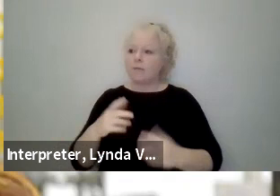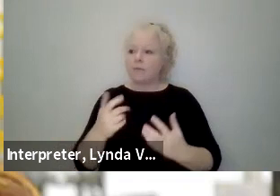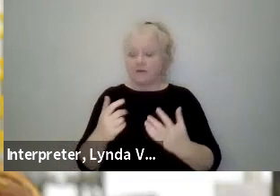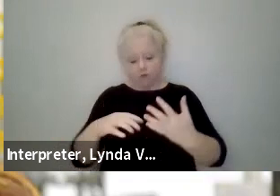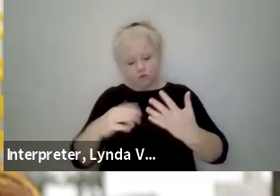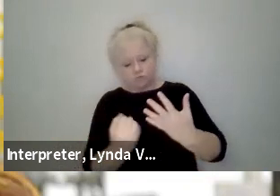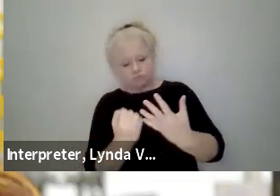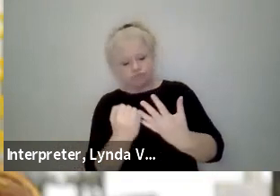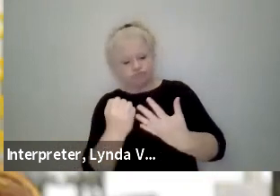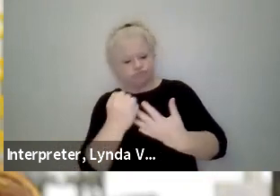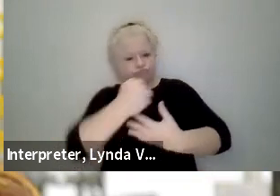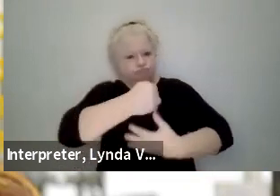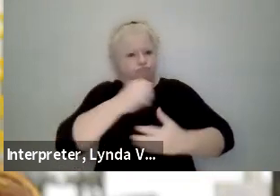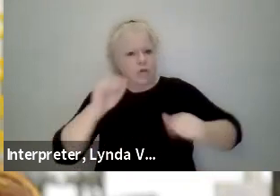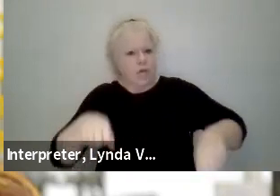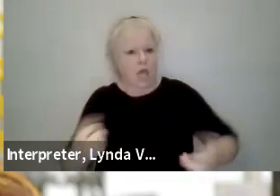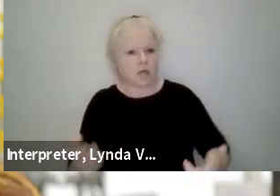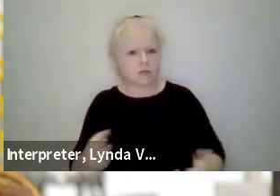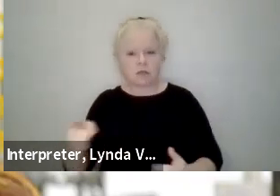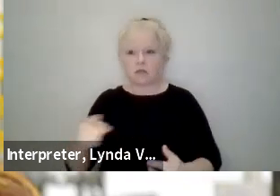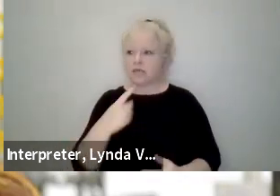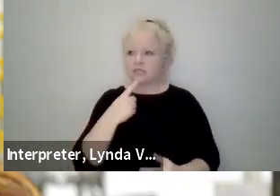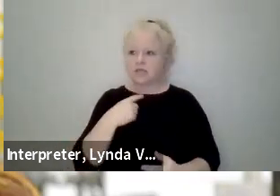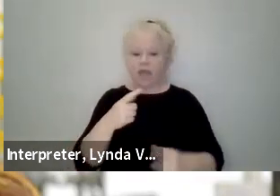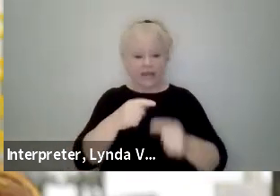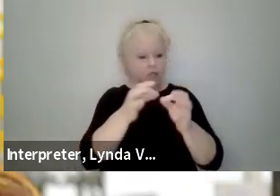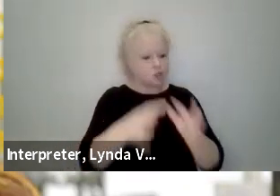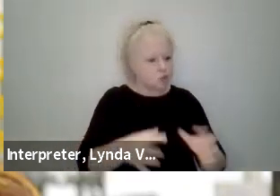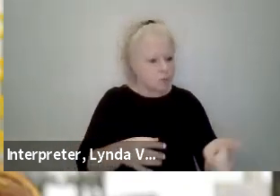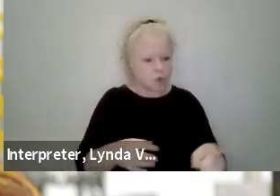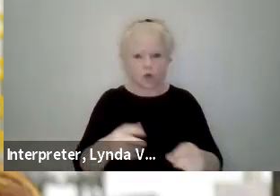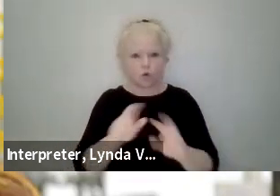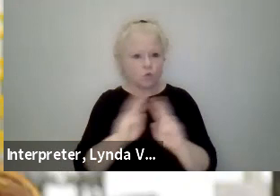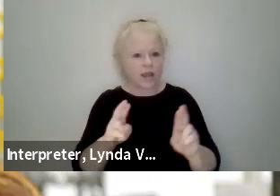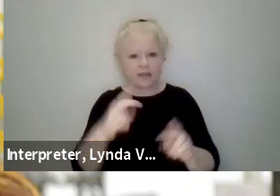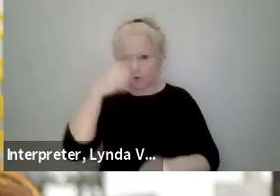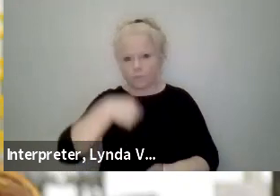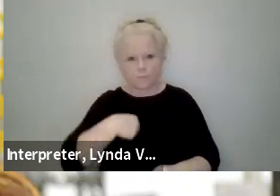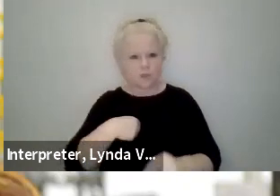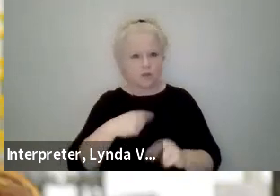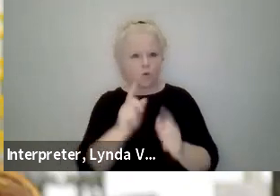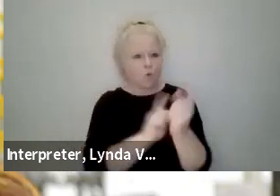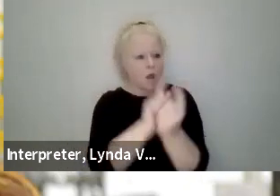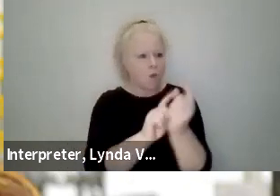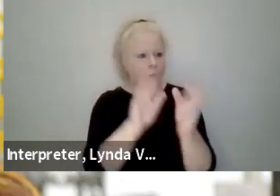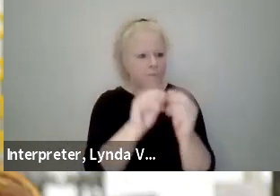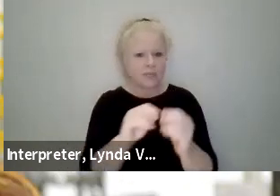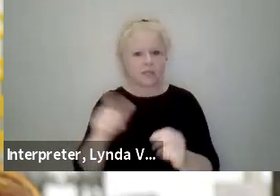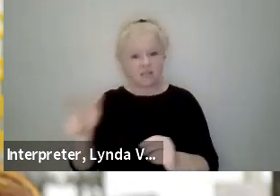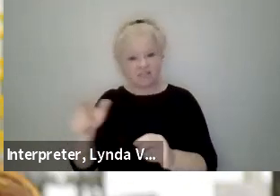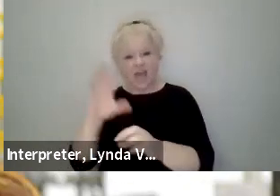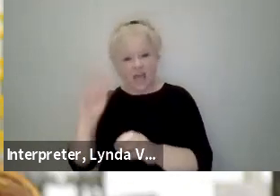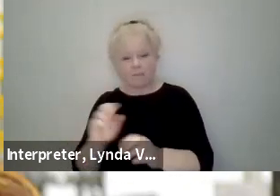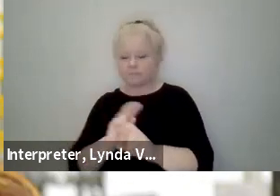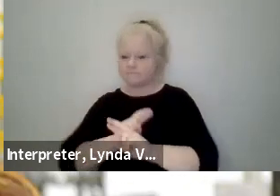becoming a manager. They tell us that they had a sign language interpreter readily available during a one-on-one meeting with their supervisor, no